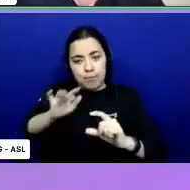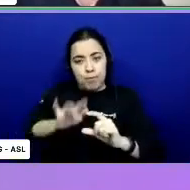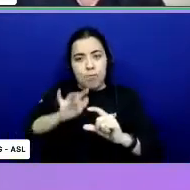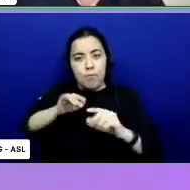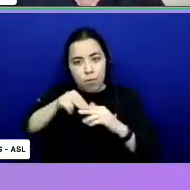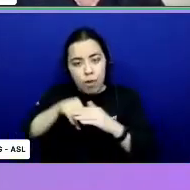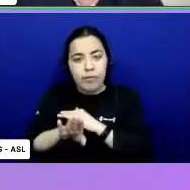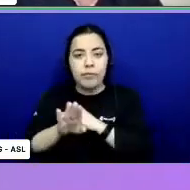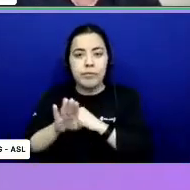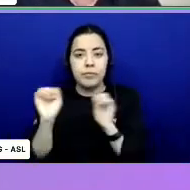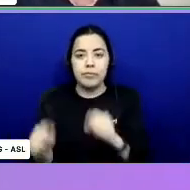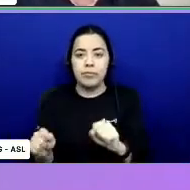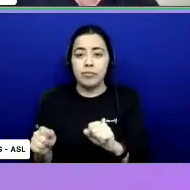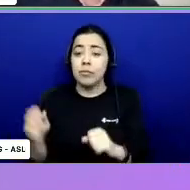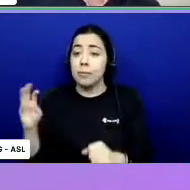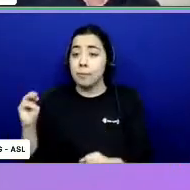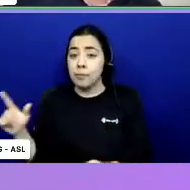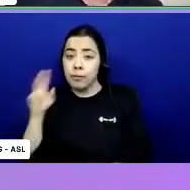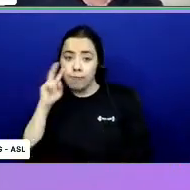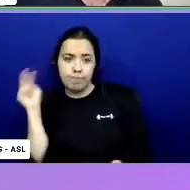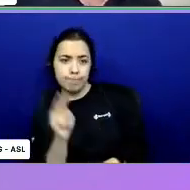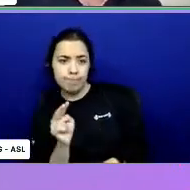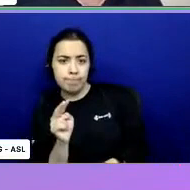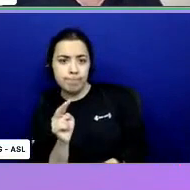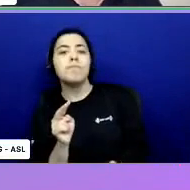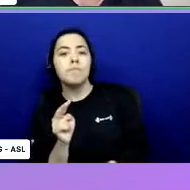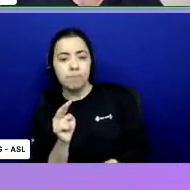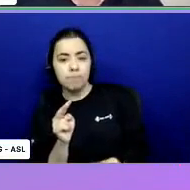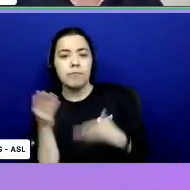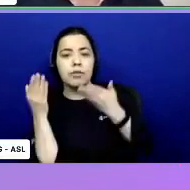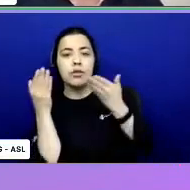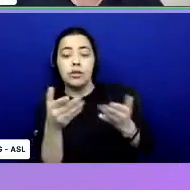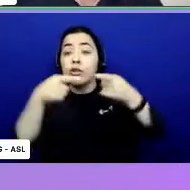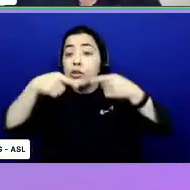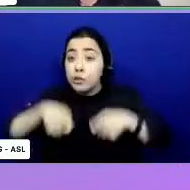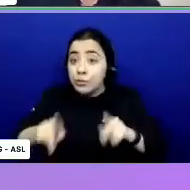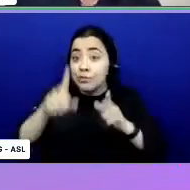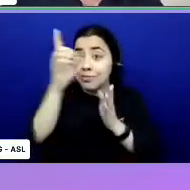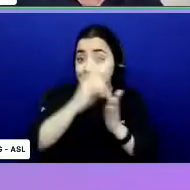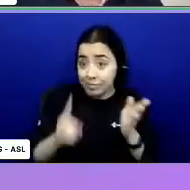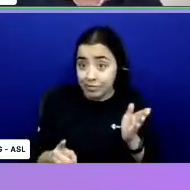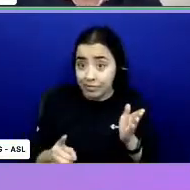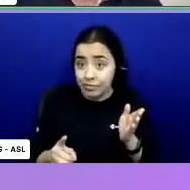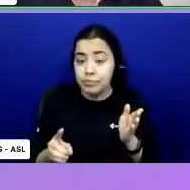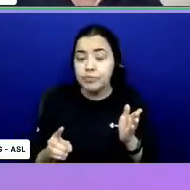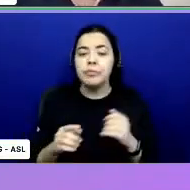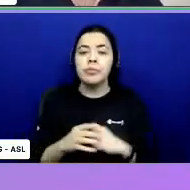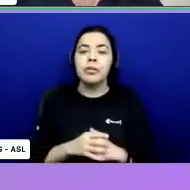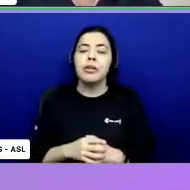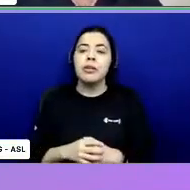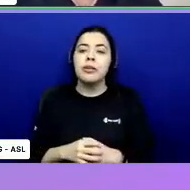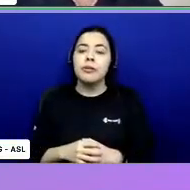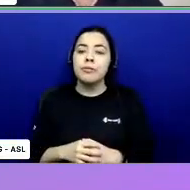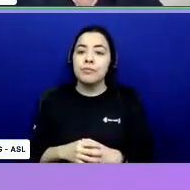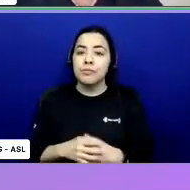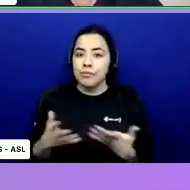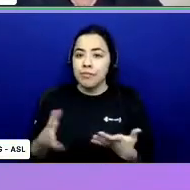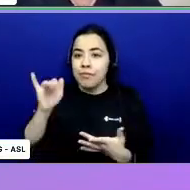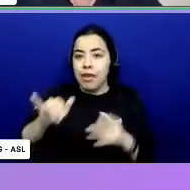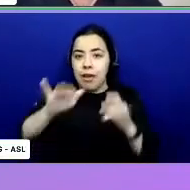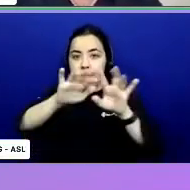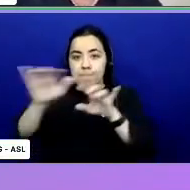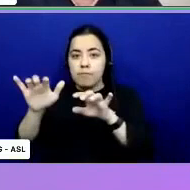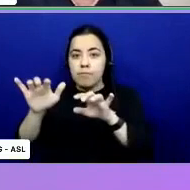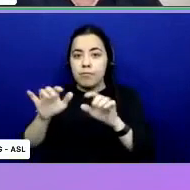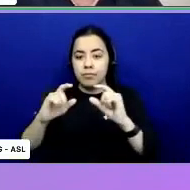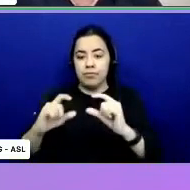machine learning is able to look at this and suggest during the design process that the input type should be